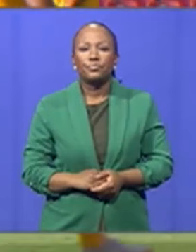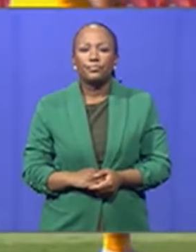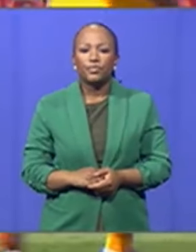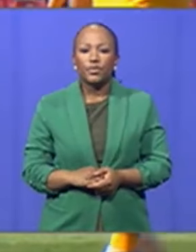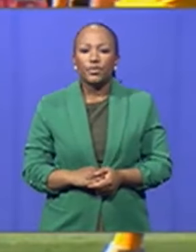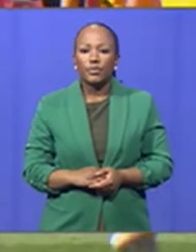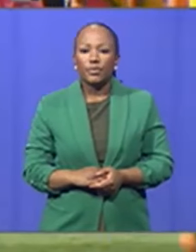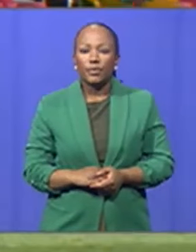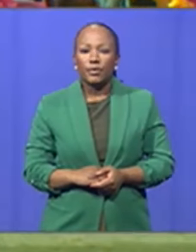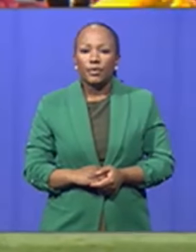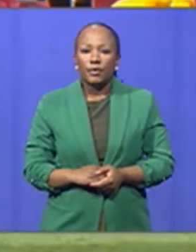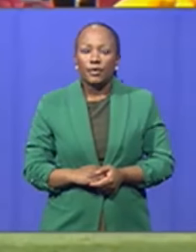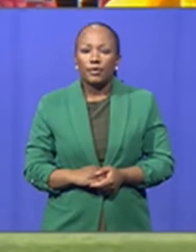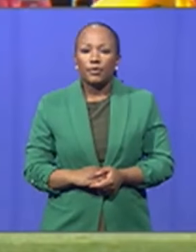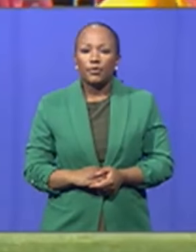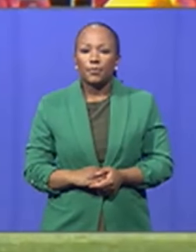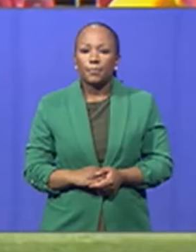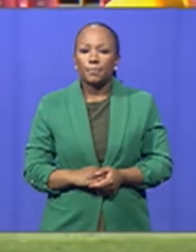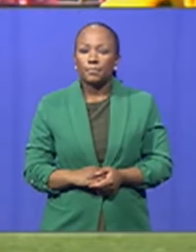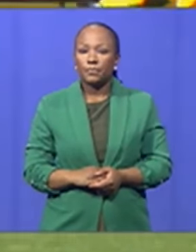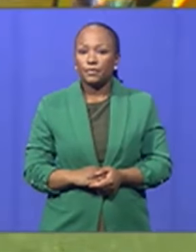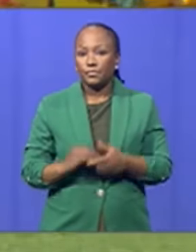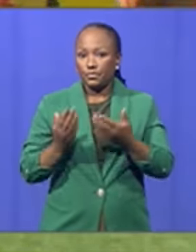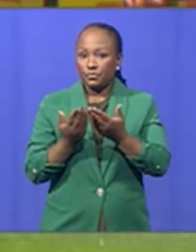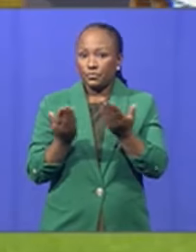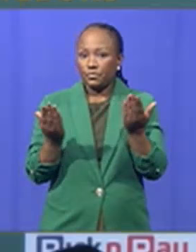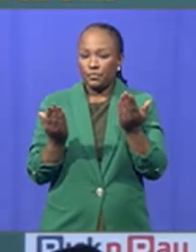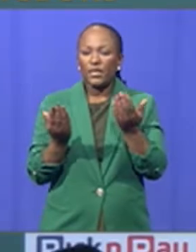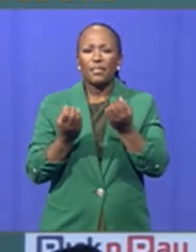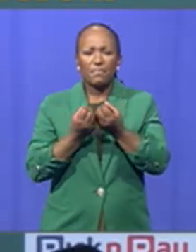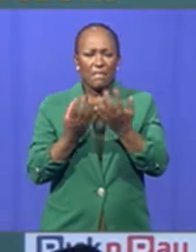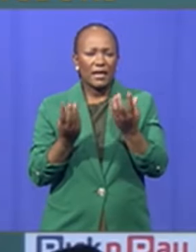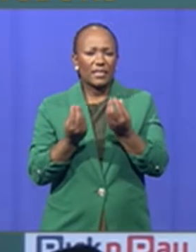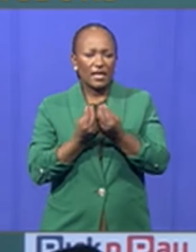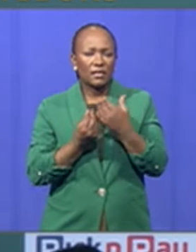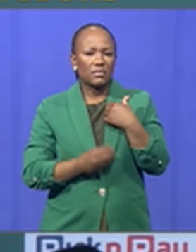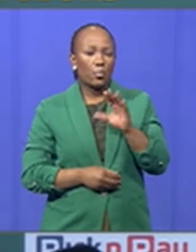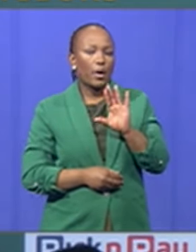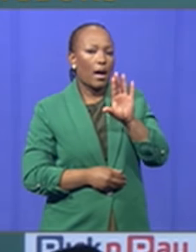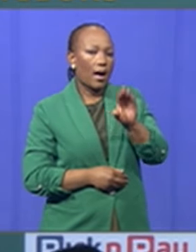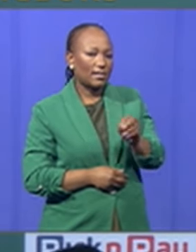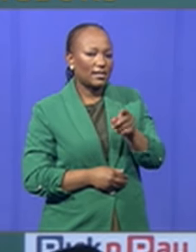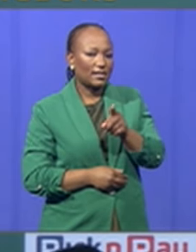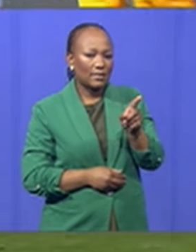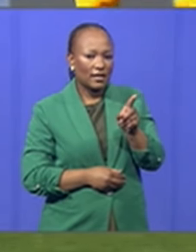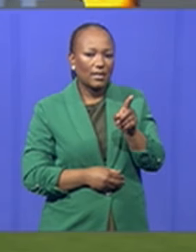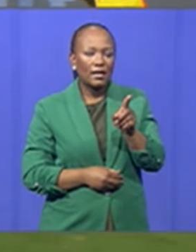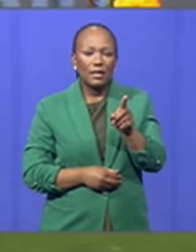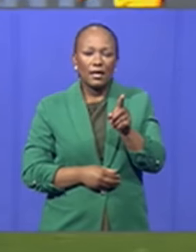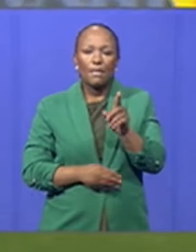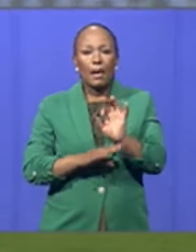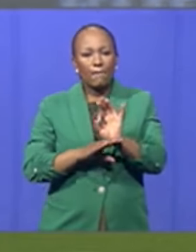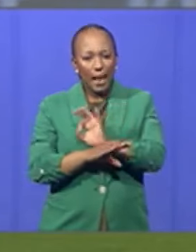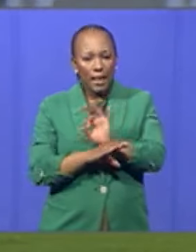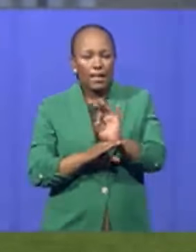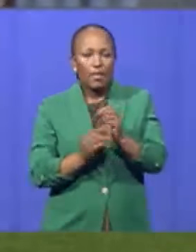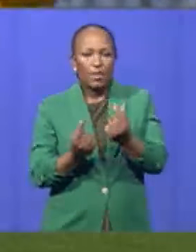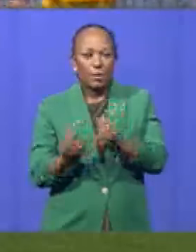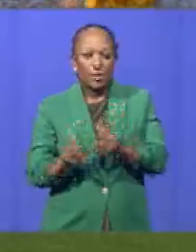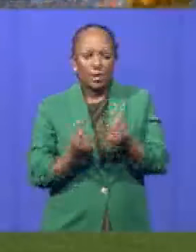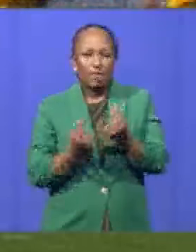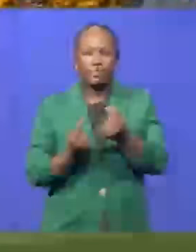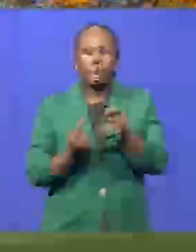A lot of the things that we asked from them, they did, and the plan didn't win the game for us. Sehlopha